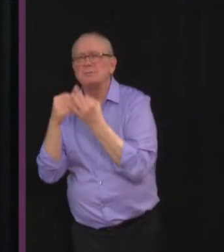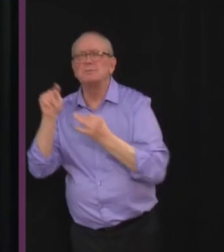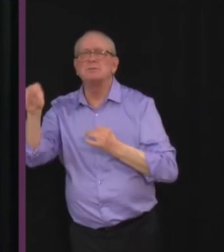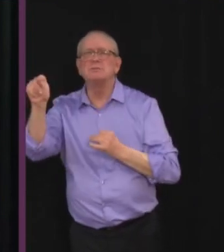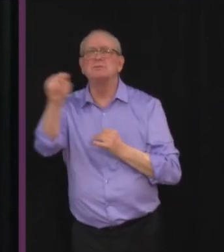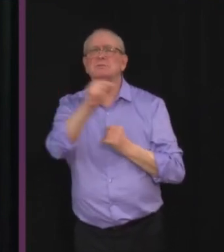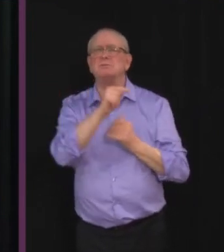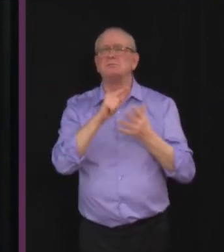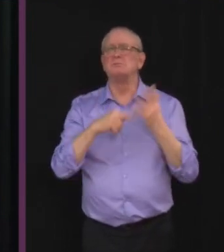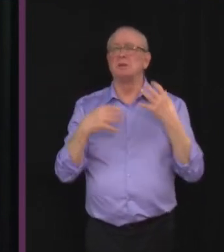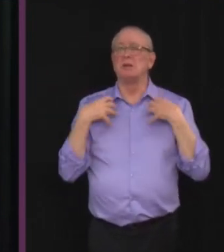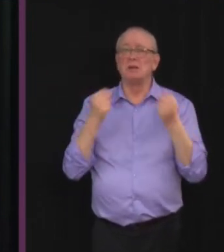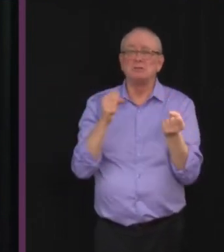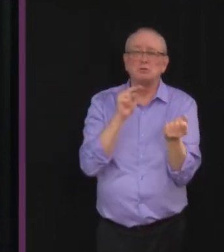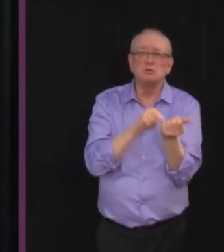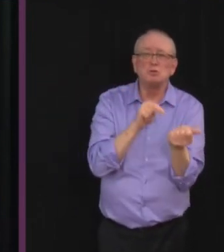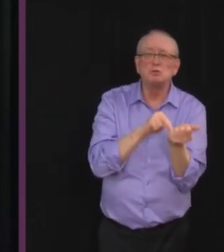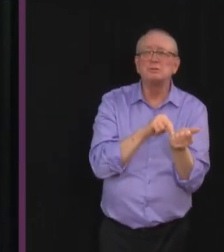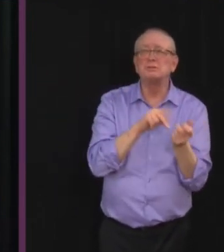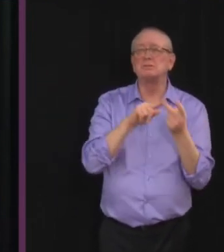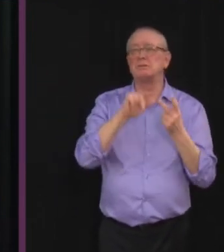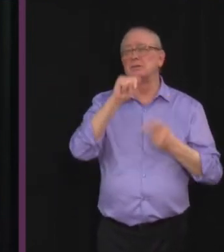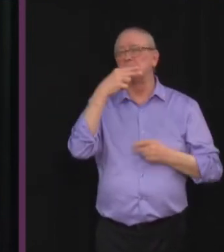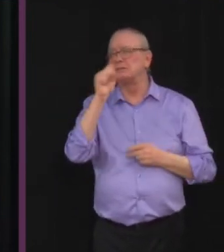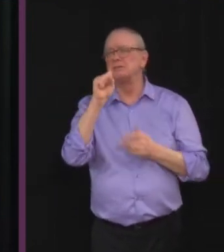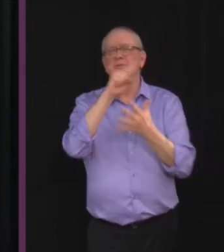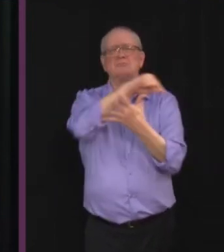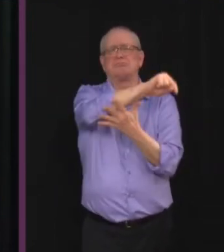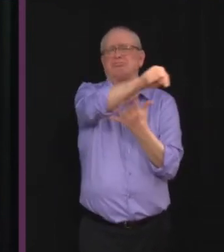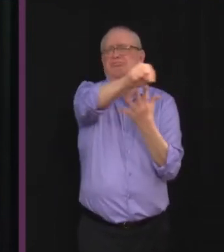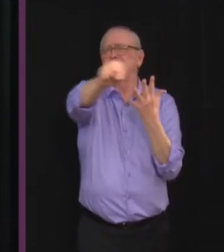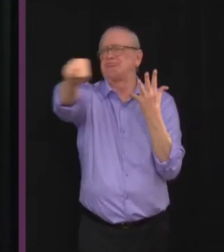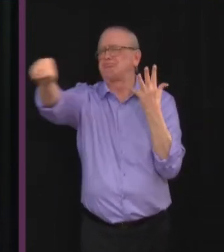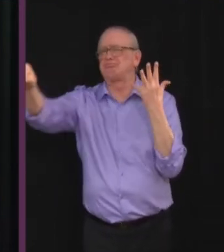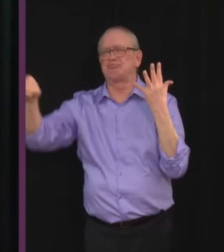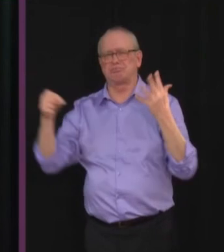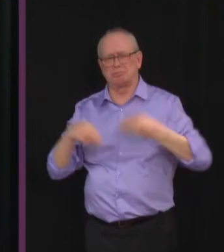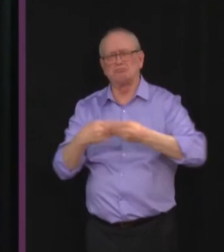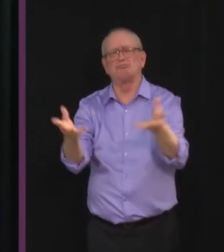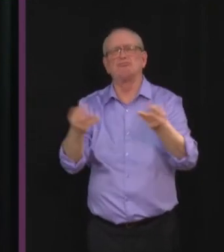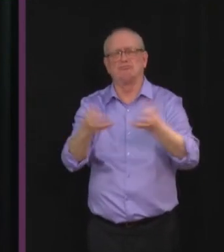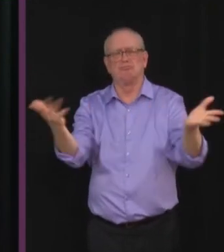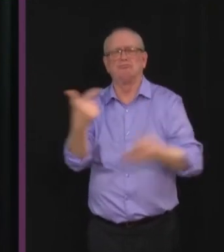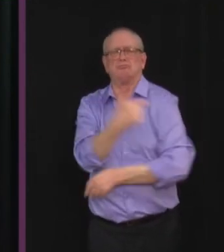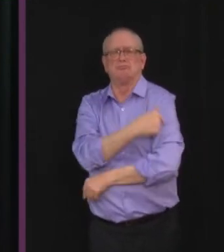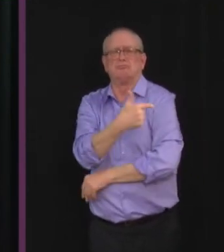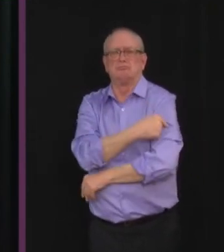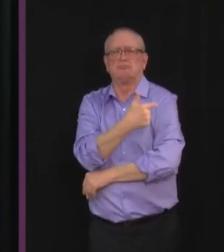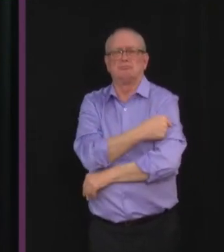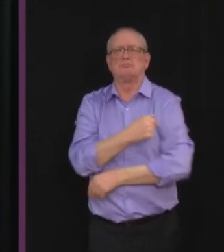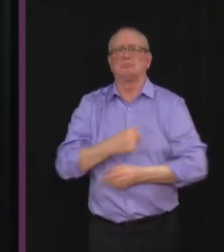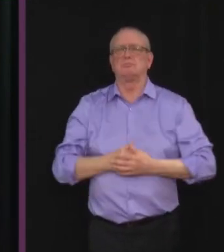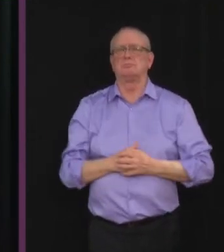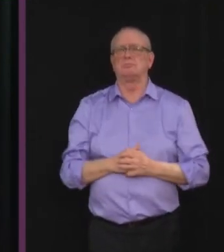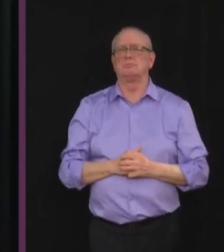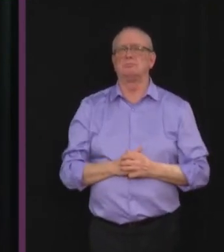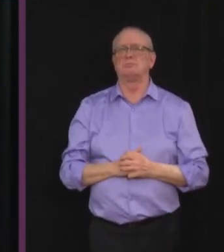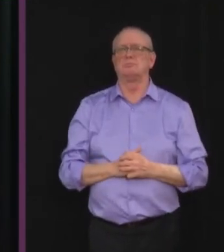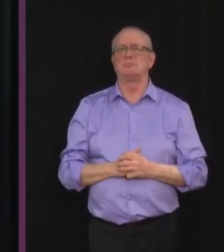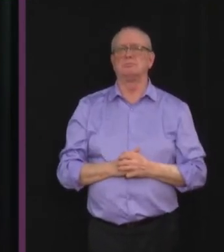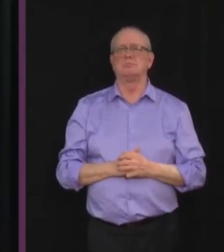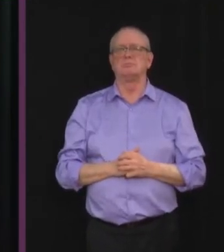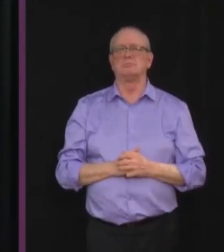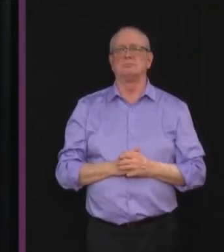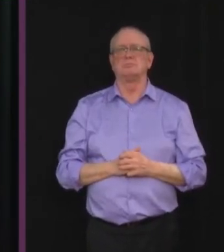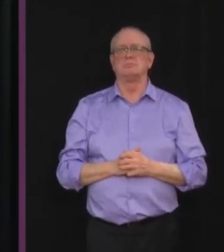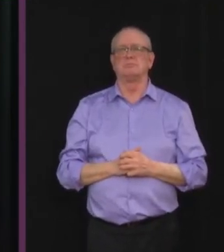nurses and AHS, be able to get out as many vaccines as we will be receiving in the coming days.